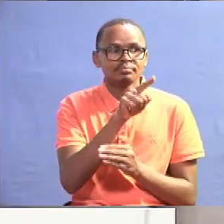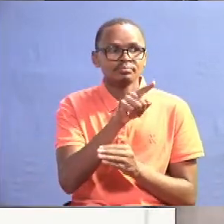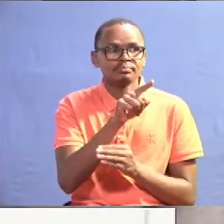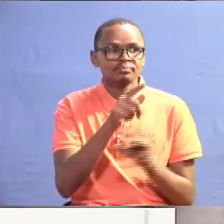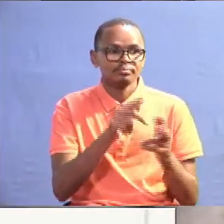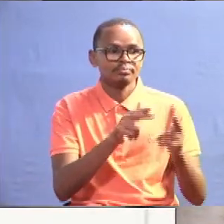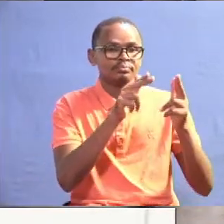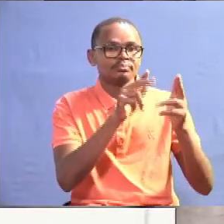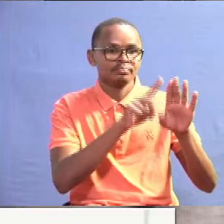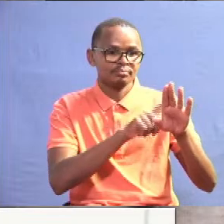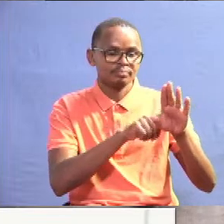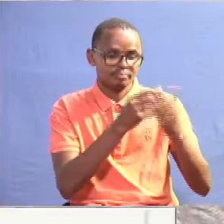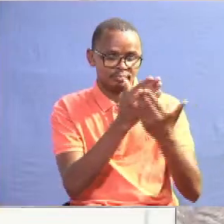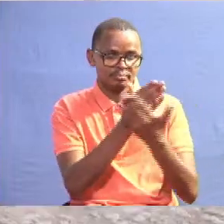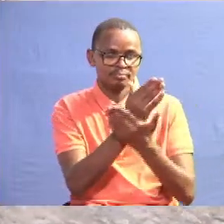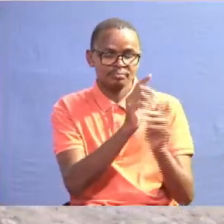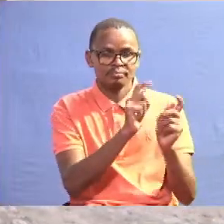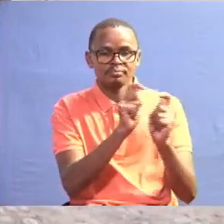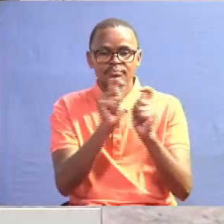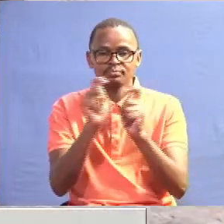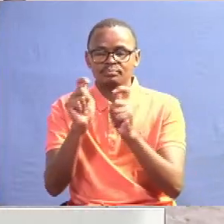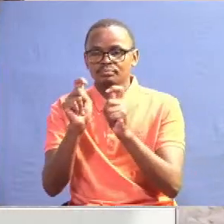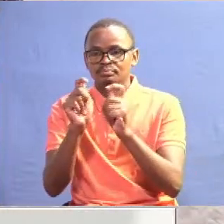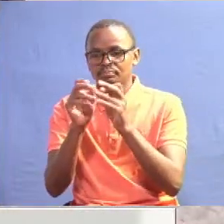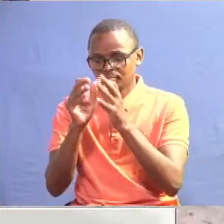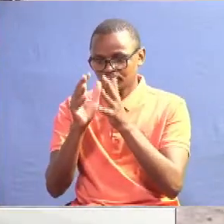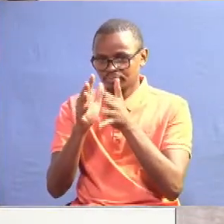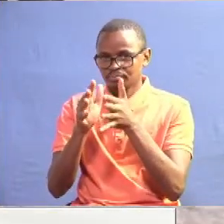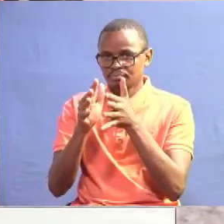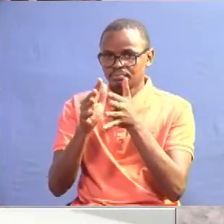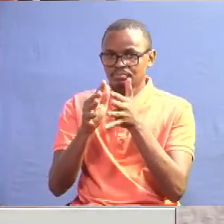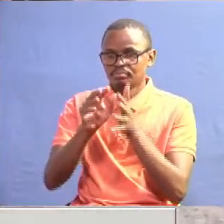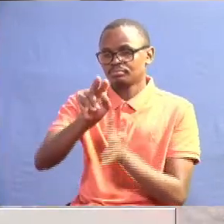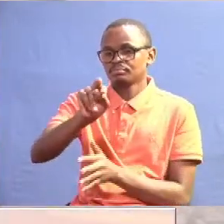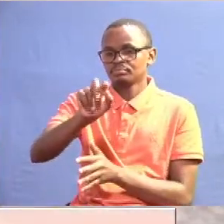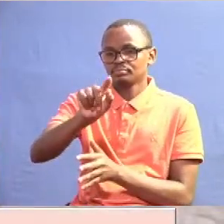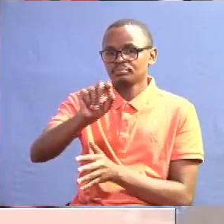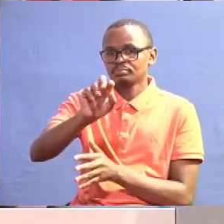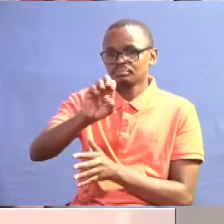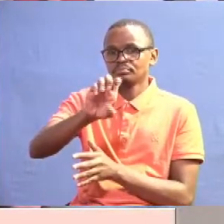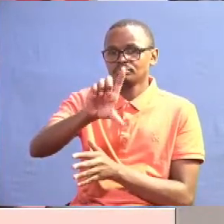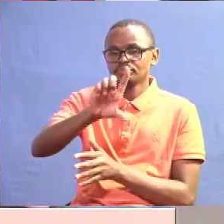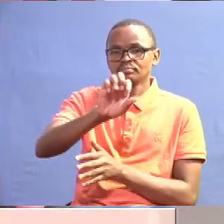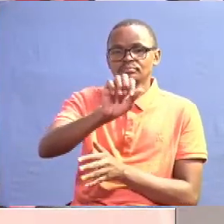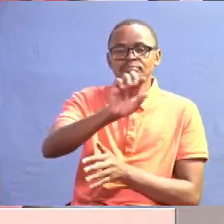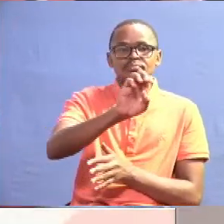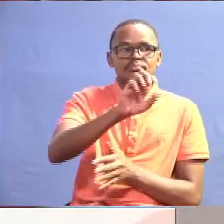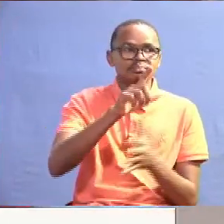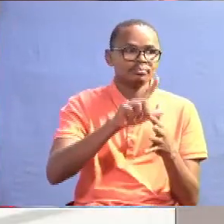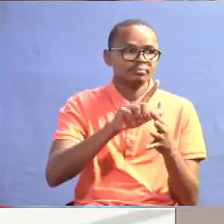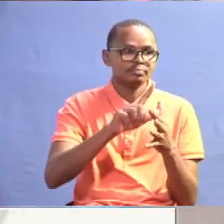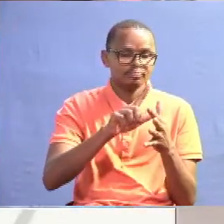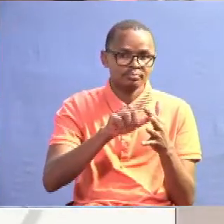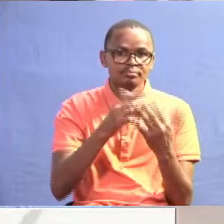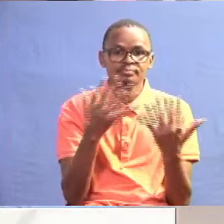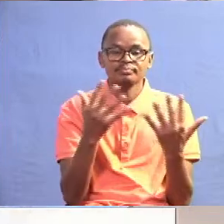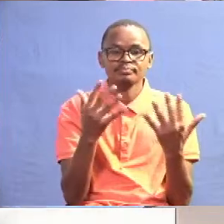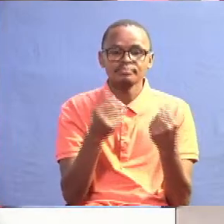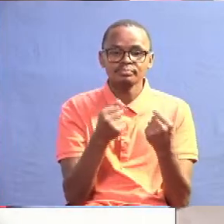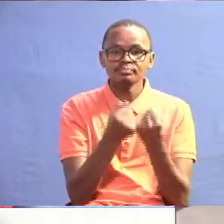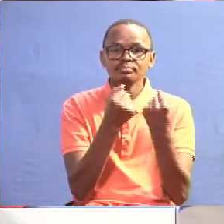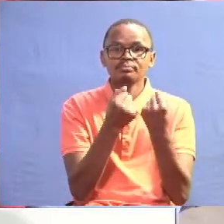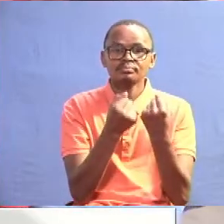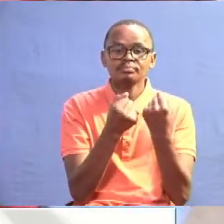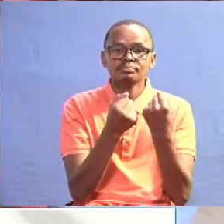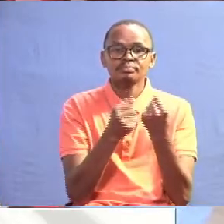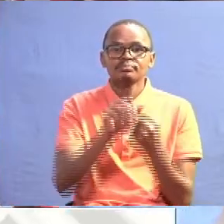shooting. While confirming the transfer of police officers at Ntelele and Dukamoja police station where the incident occurred,